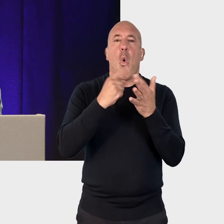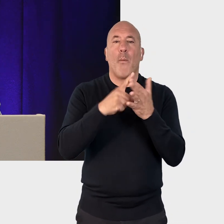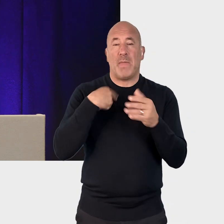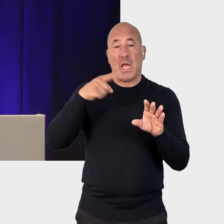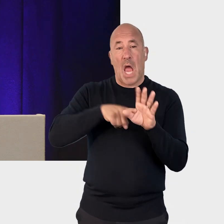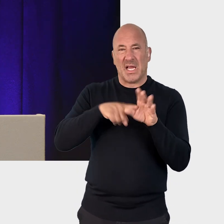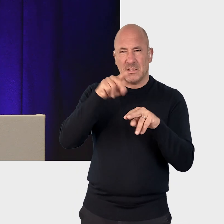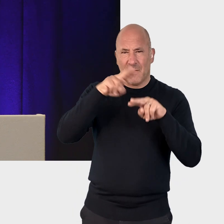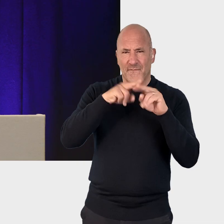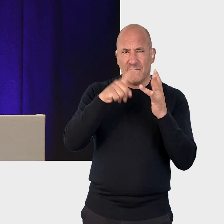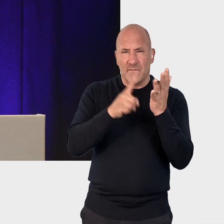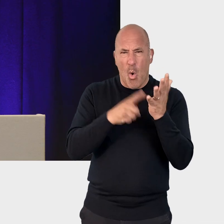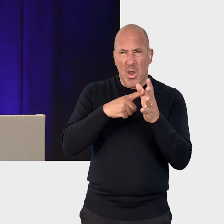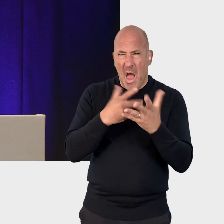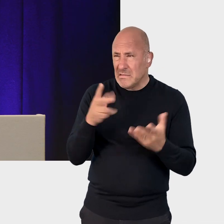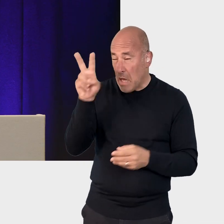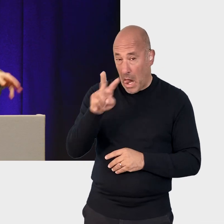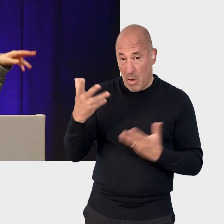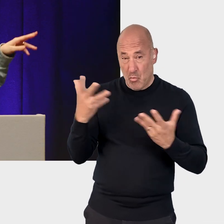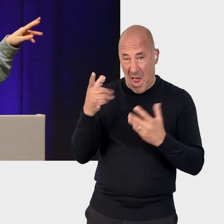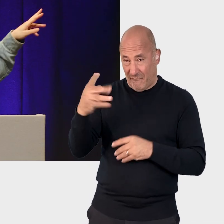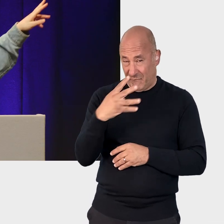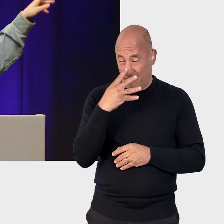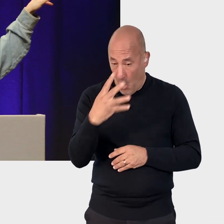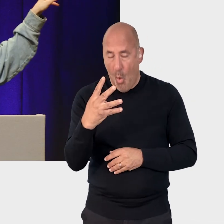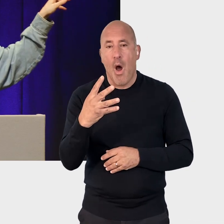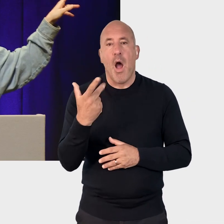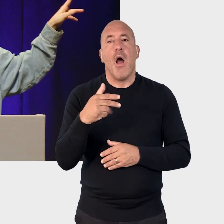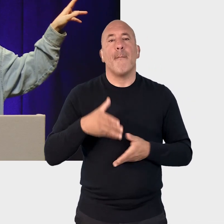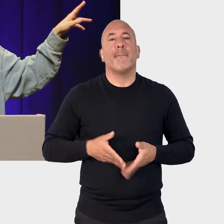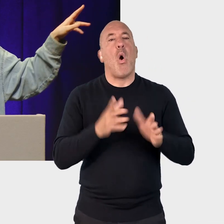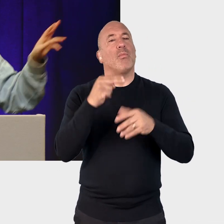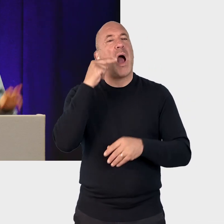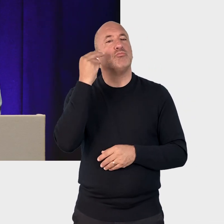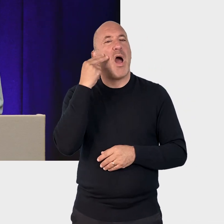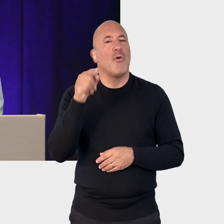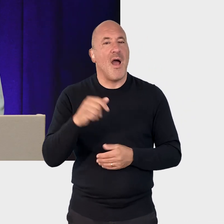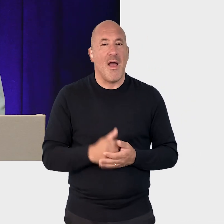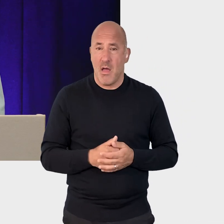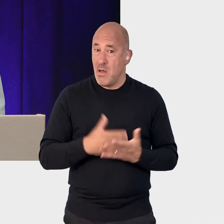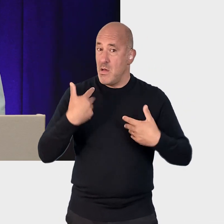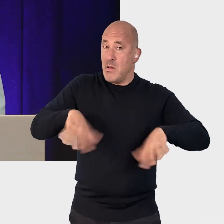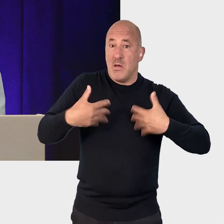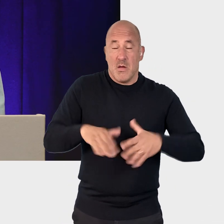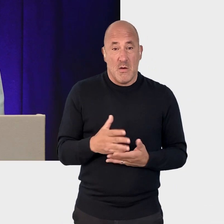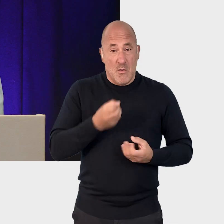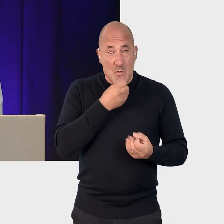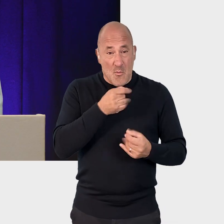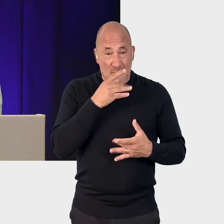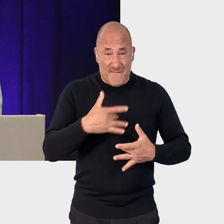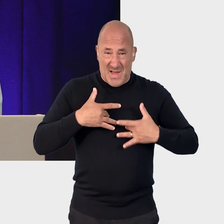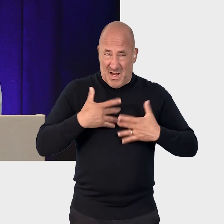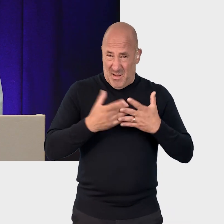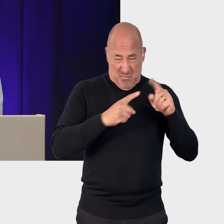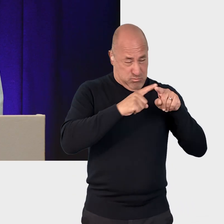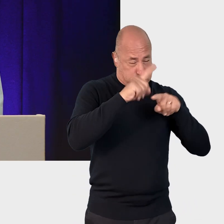Ryhope, and our youngest, Fola, who I can't spot but is there somewhere, is 4 and was born in Nigeria. It has been nothing